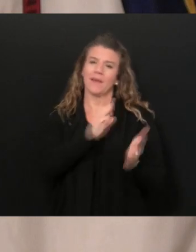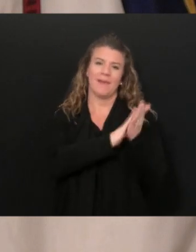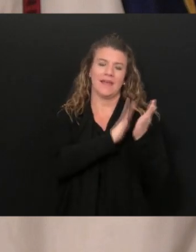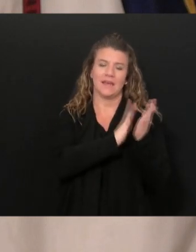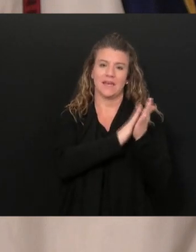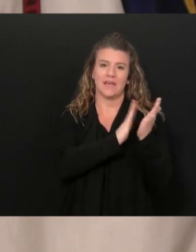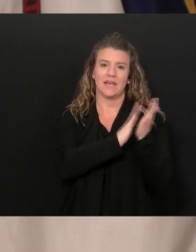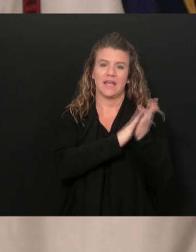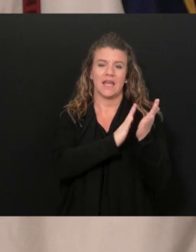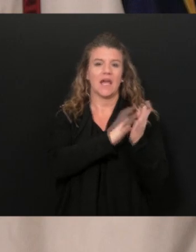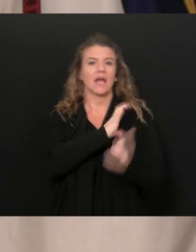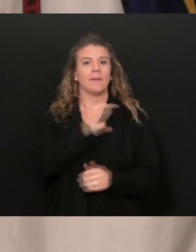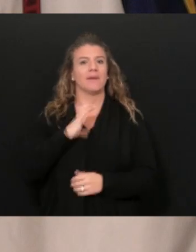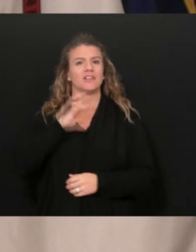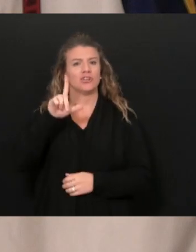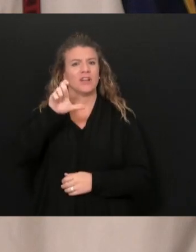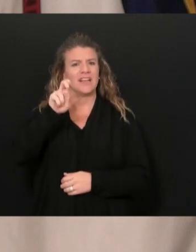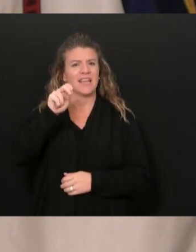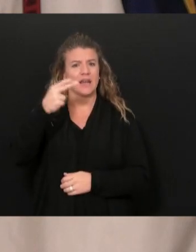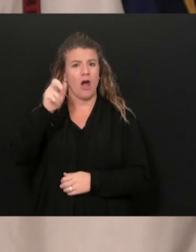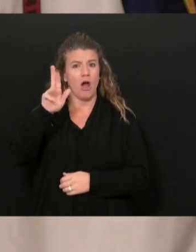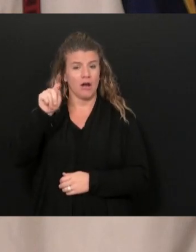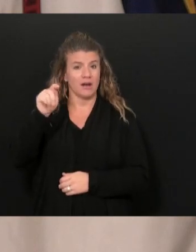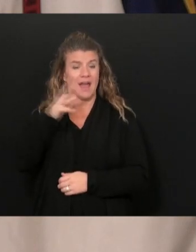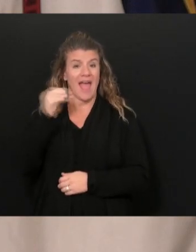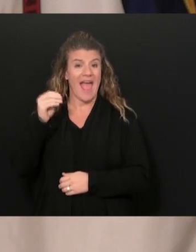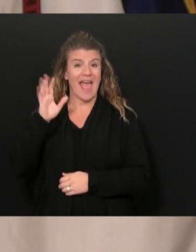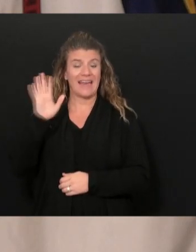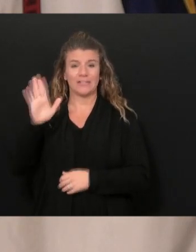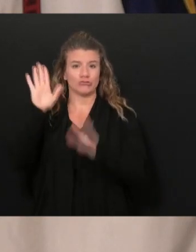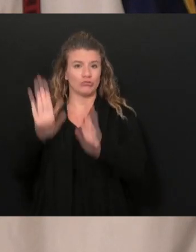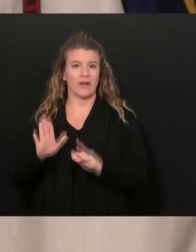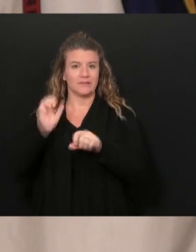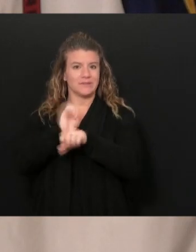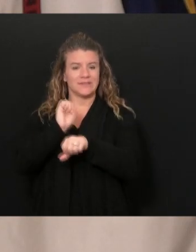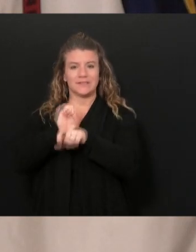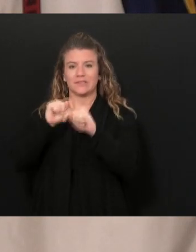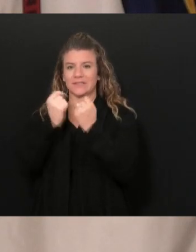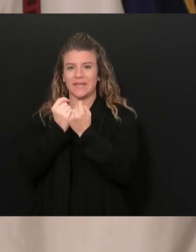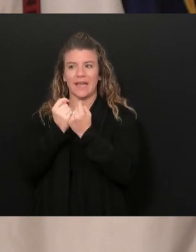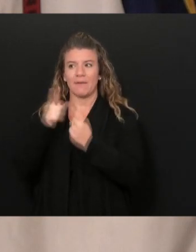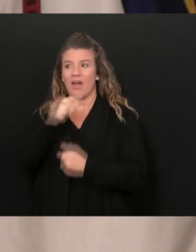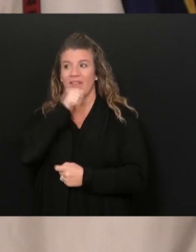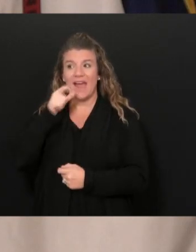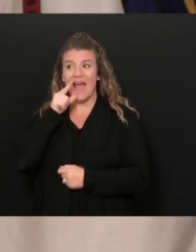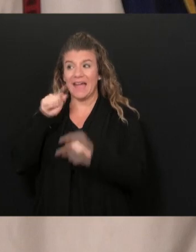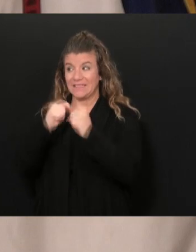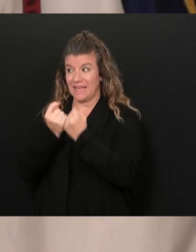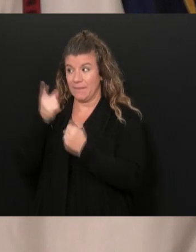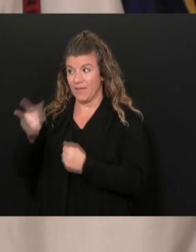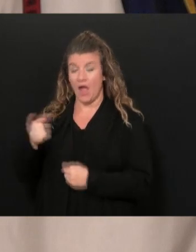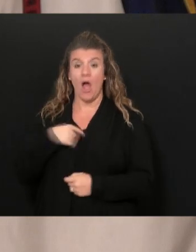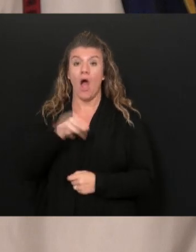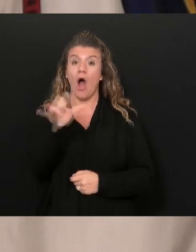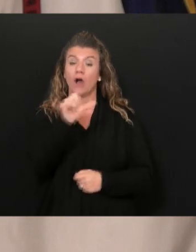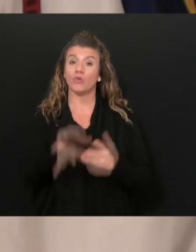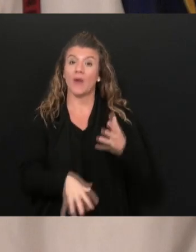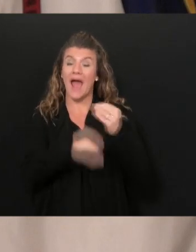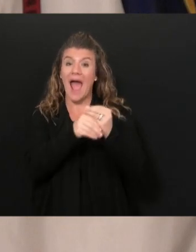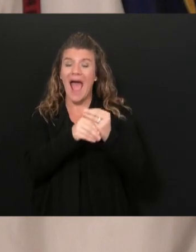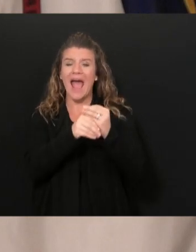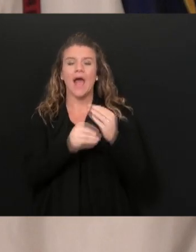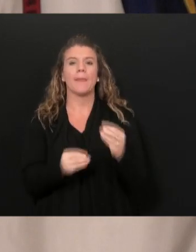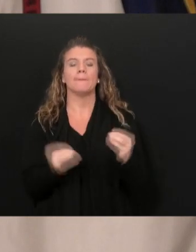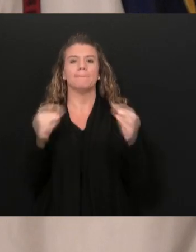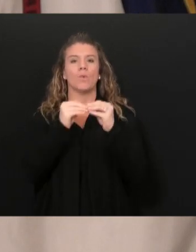said, Commissioner Leonhardt and everything and all the great work that they're doing in the ag side. I also would say just this, that the more